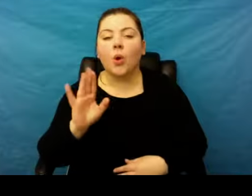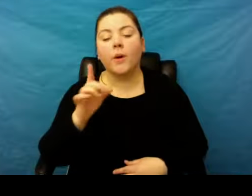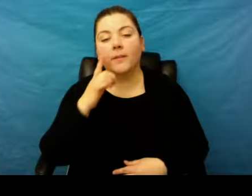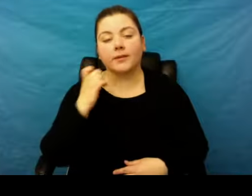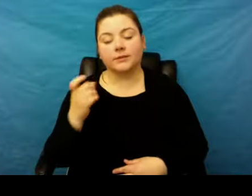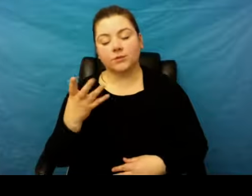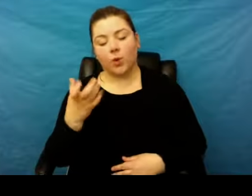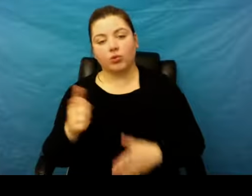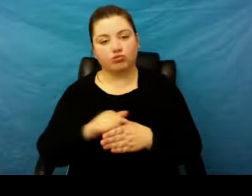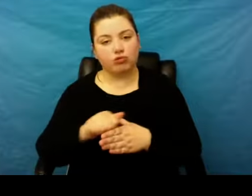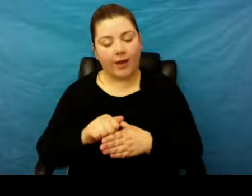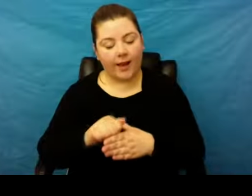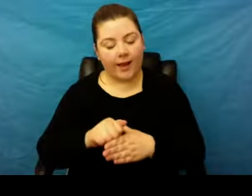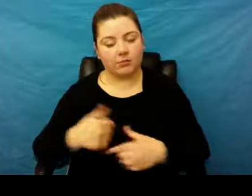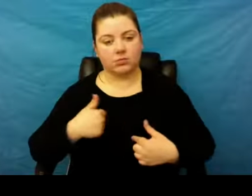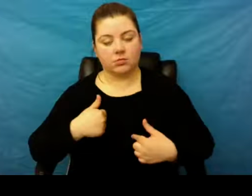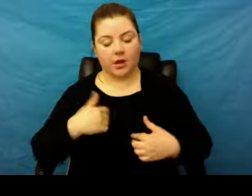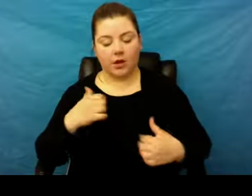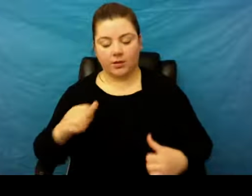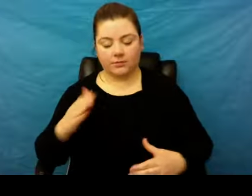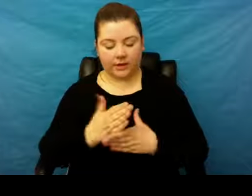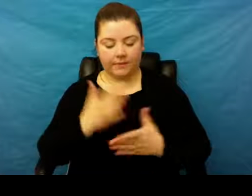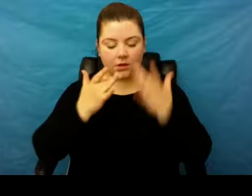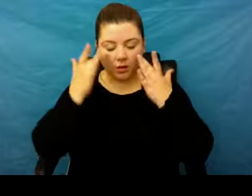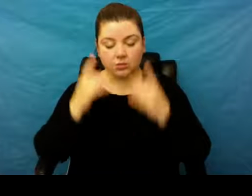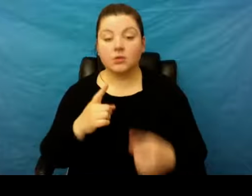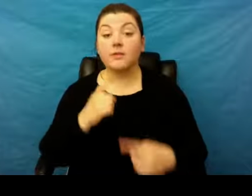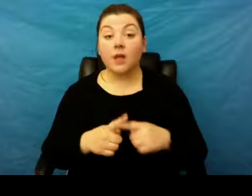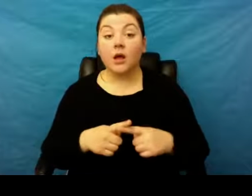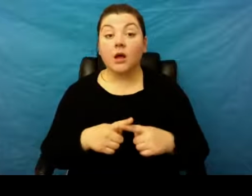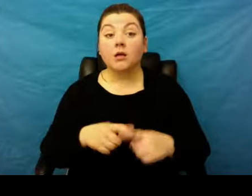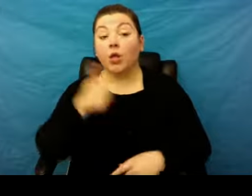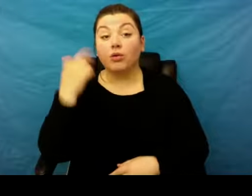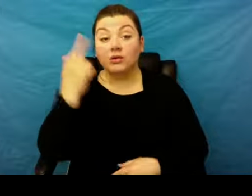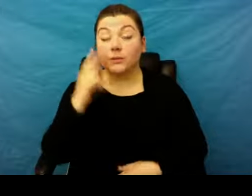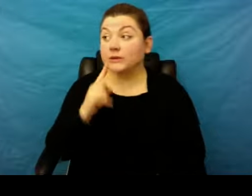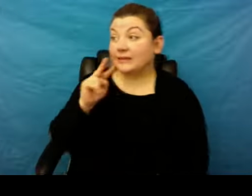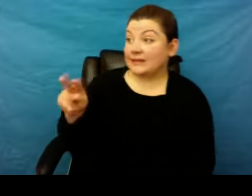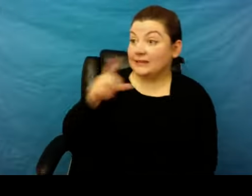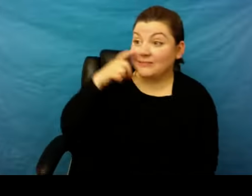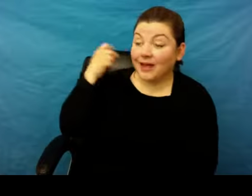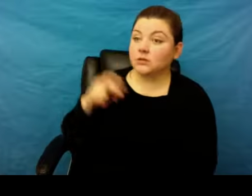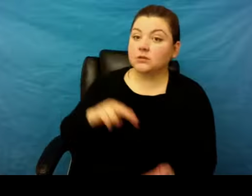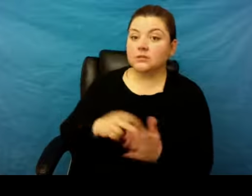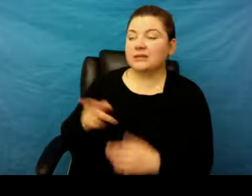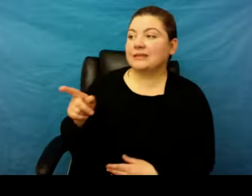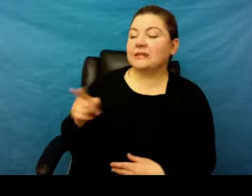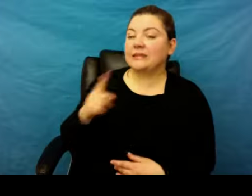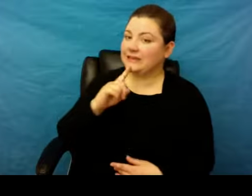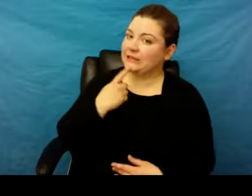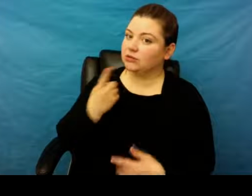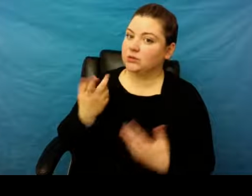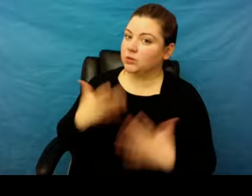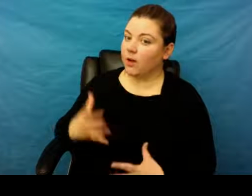face. And we need to tell people that we're taking this disease seriously. It's not because you need to wear a mask in the city, because that's how you're getting